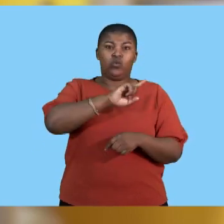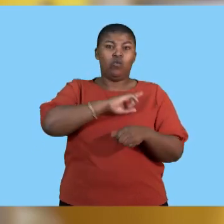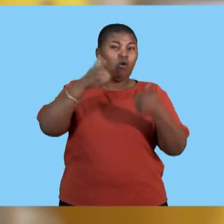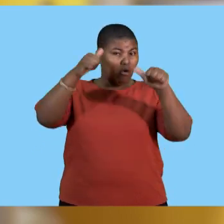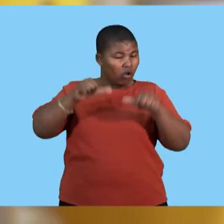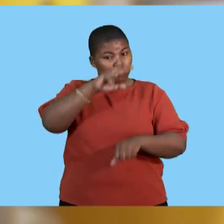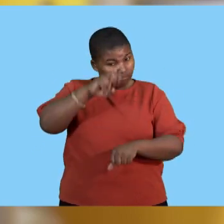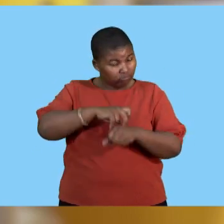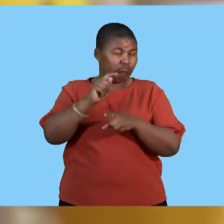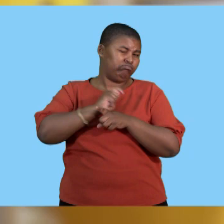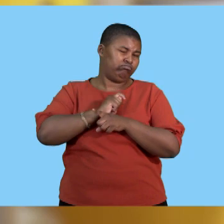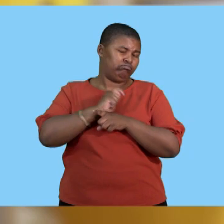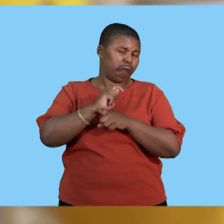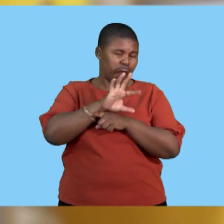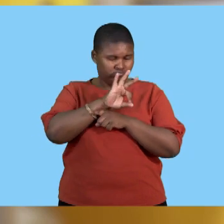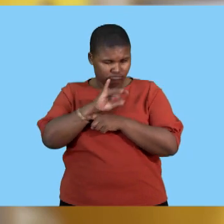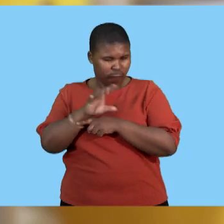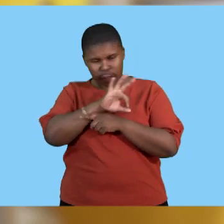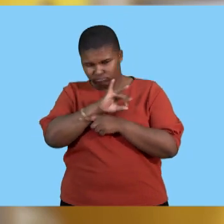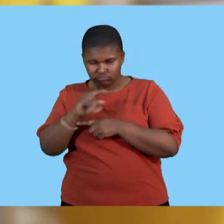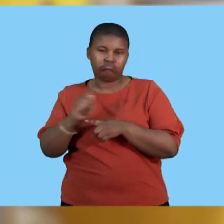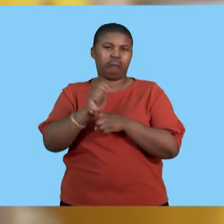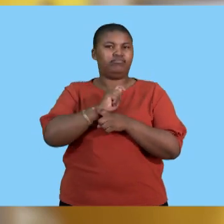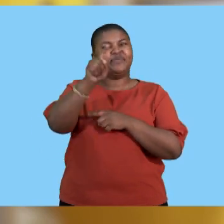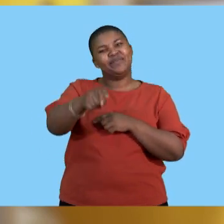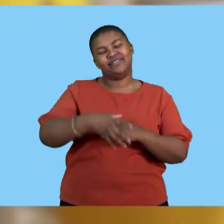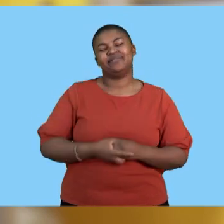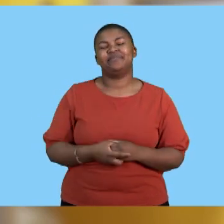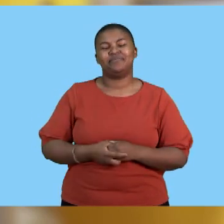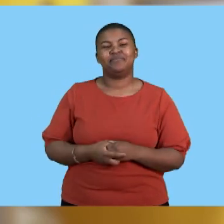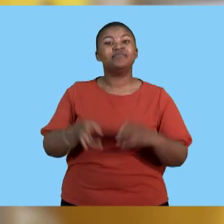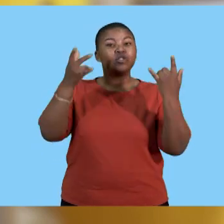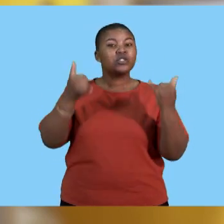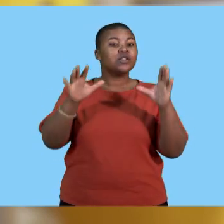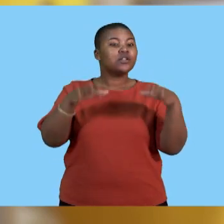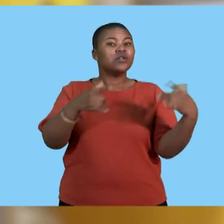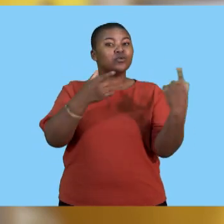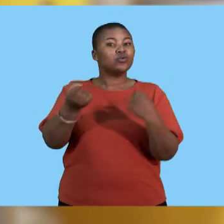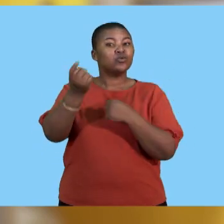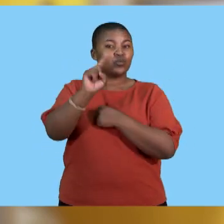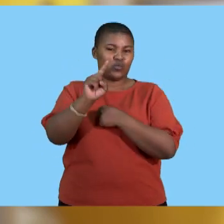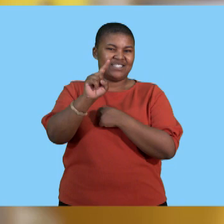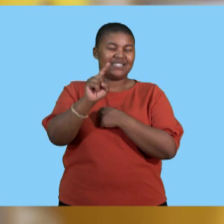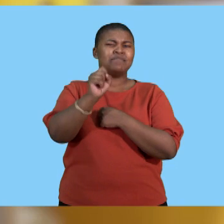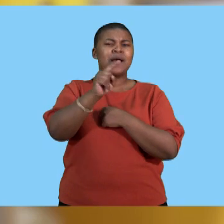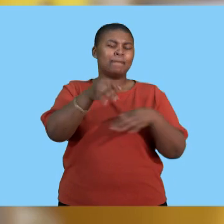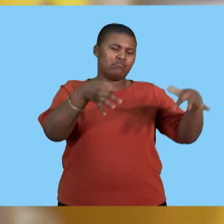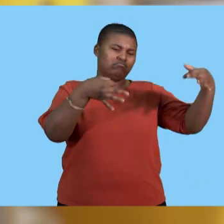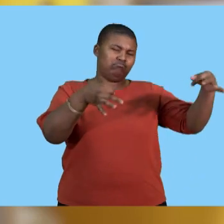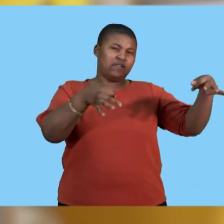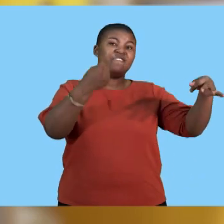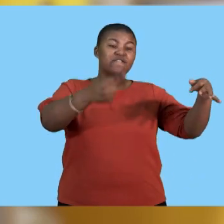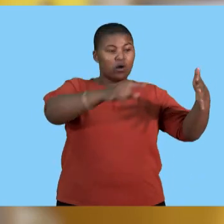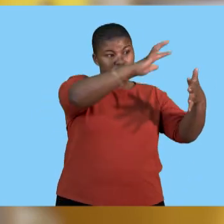in accounting, you need to keep practicing daily. You need to keep practicing. And in today's class, we're doing a statement